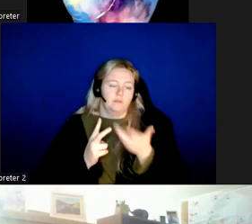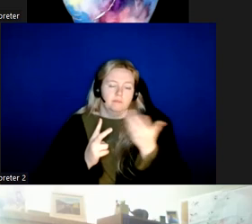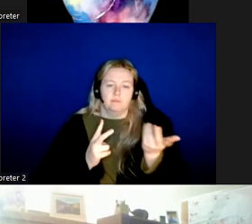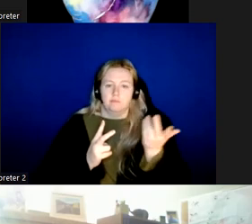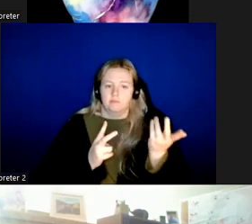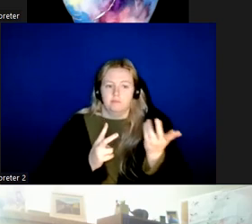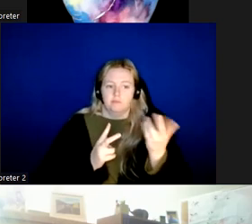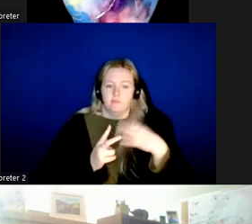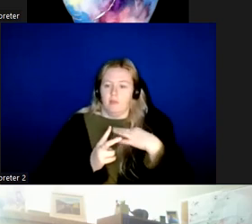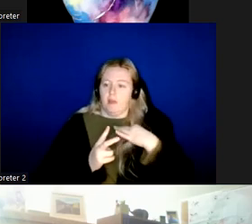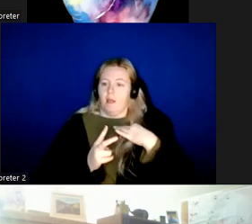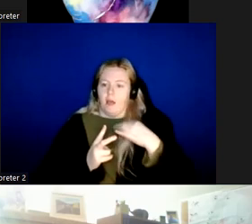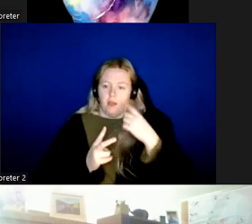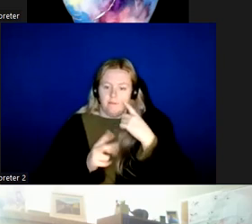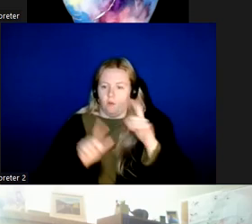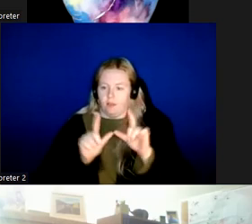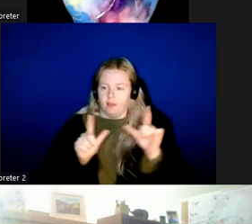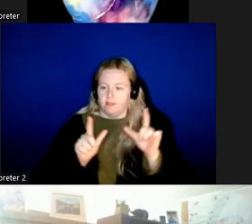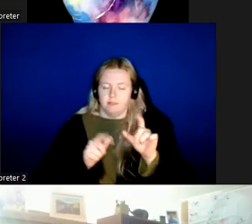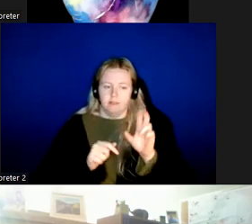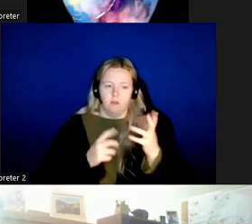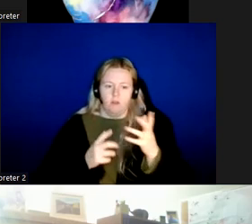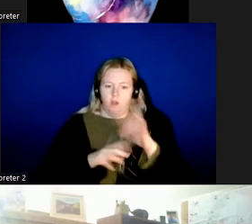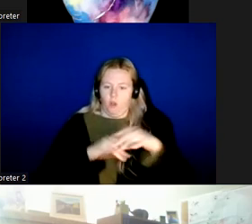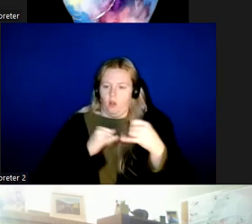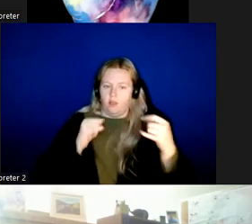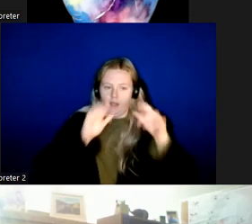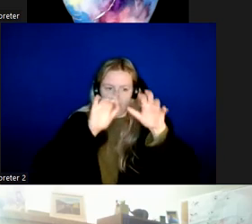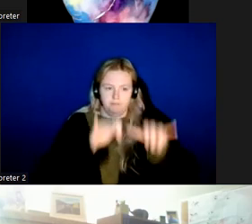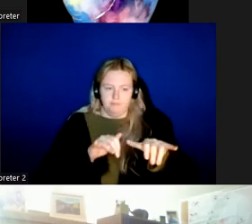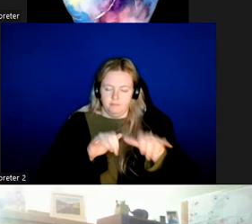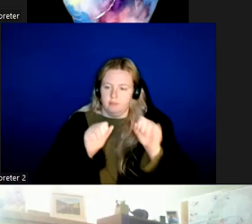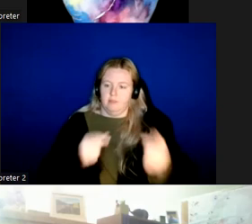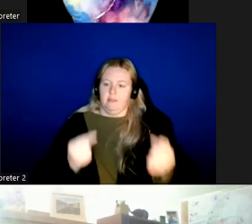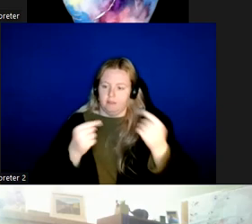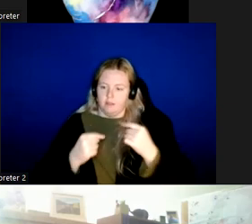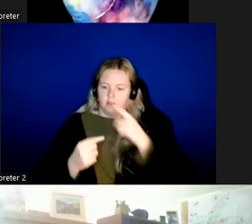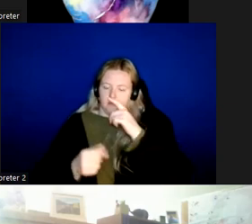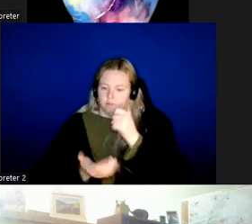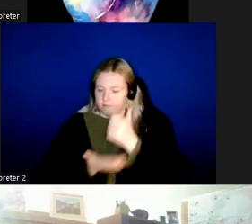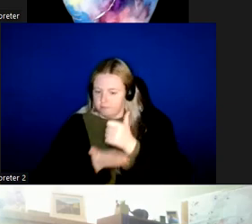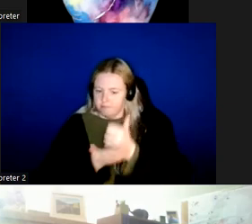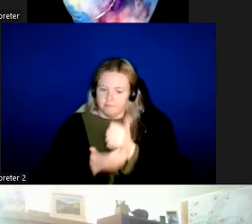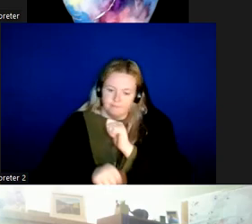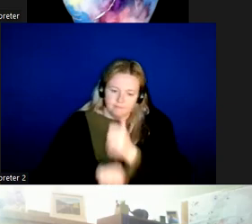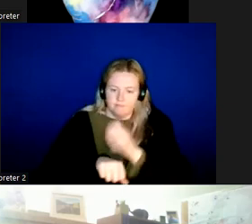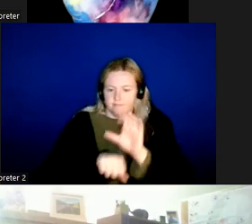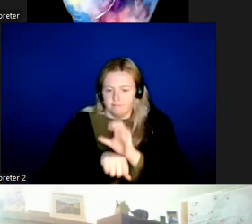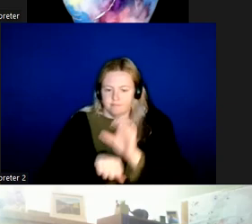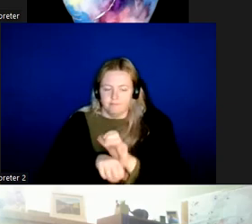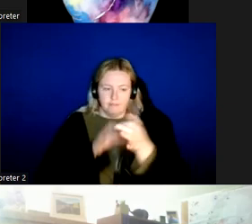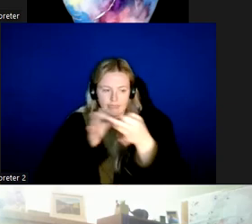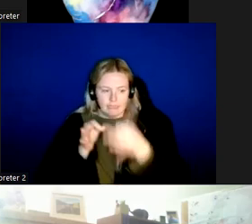or apply for Moose license or whatnot, you can come in and we can help you get set up on the computer and help walk you through like the